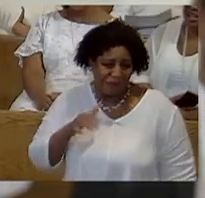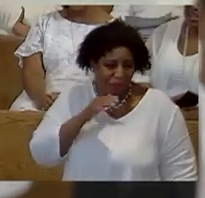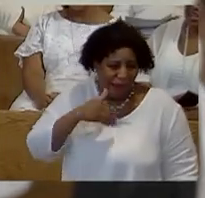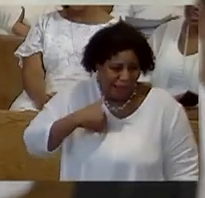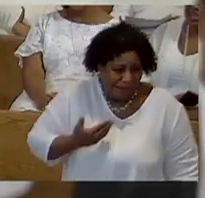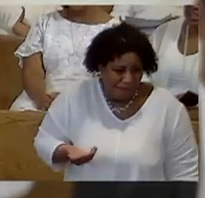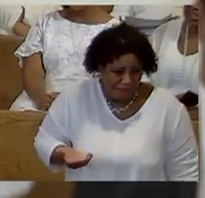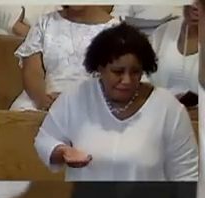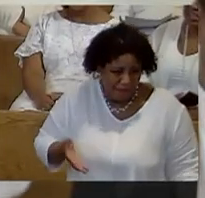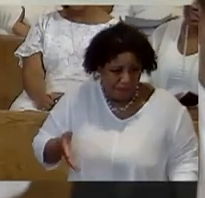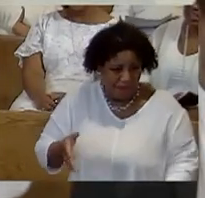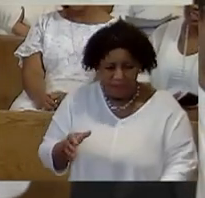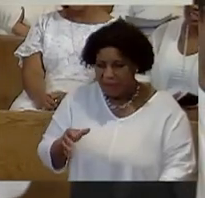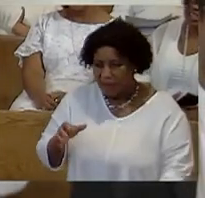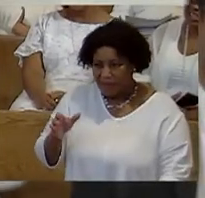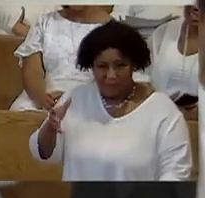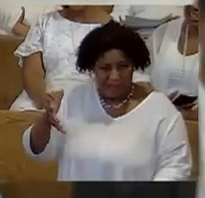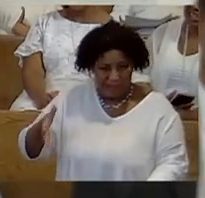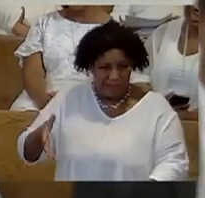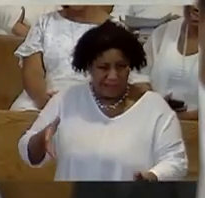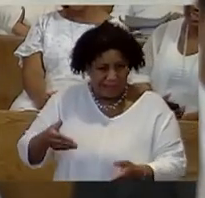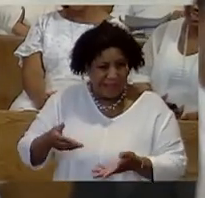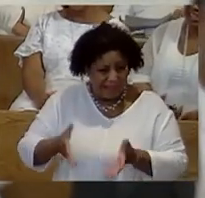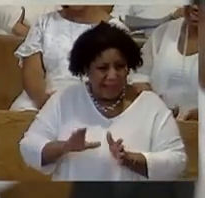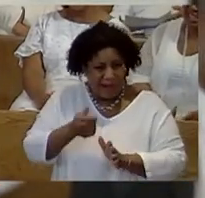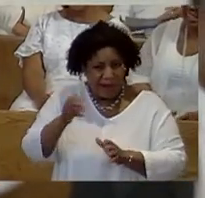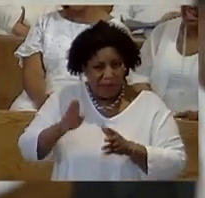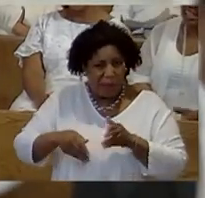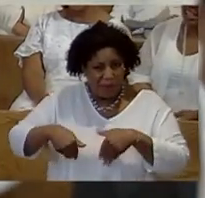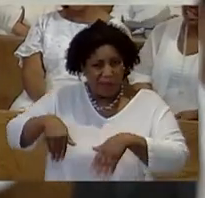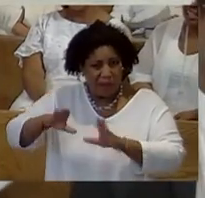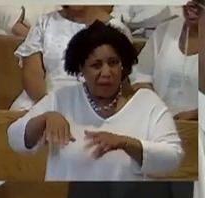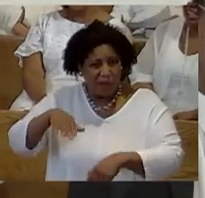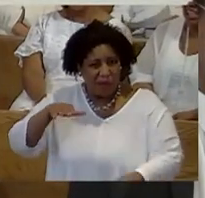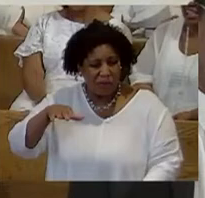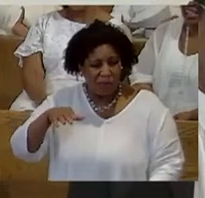let Saquon Barkley go to the Philadelphia Eagles, Tim.